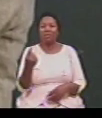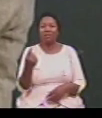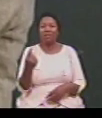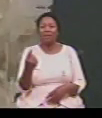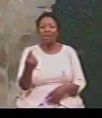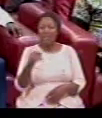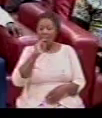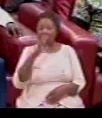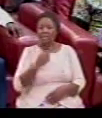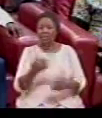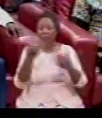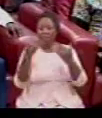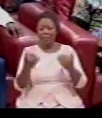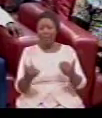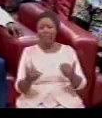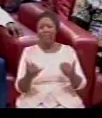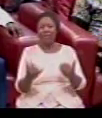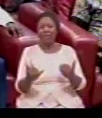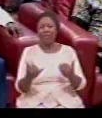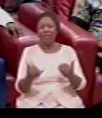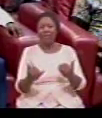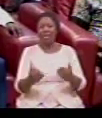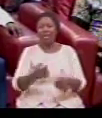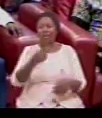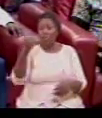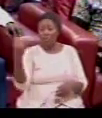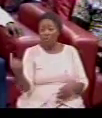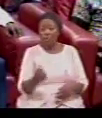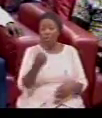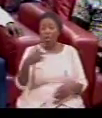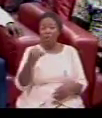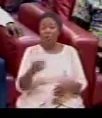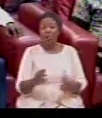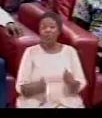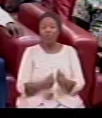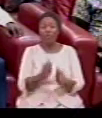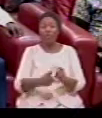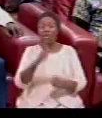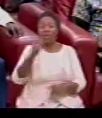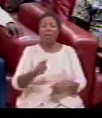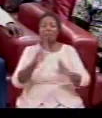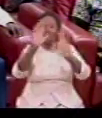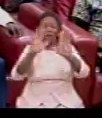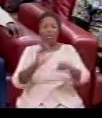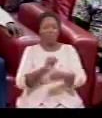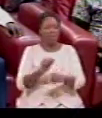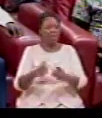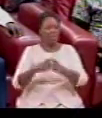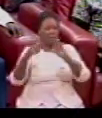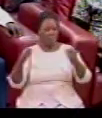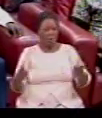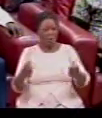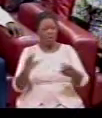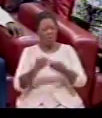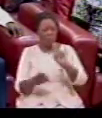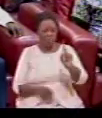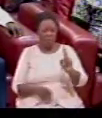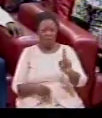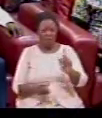is the present frequency of greater miracles. Great, number